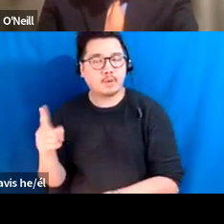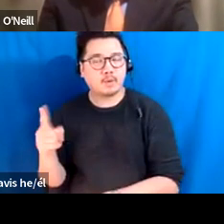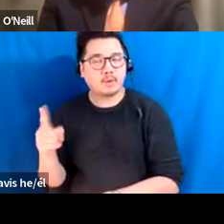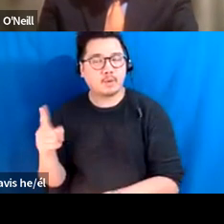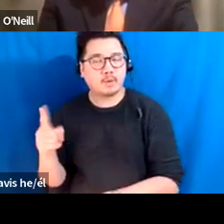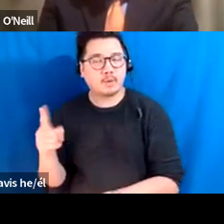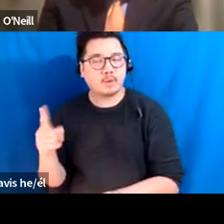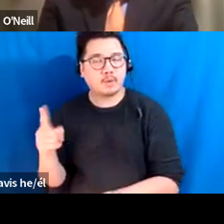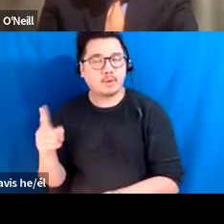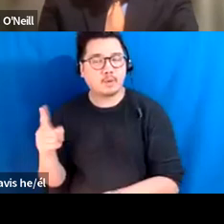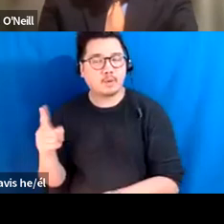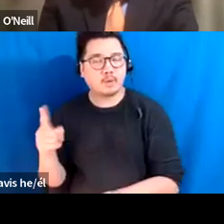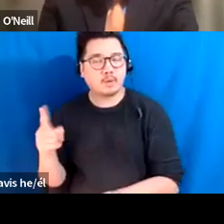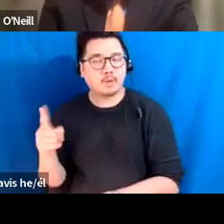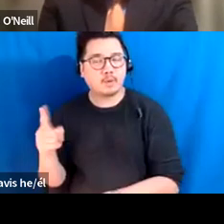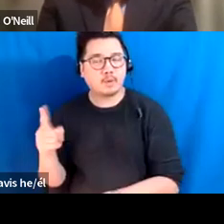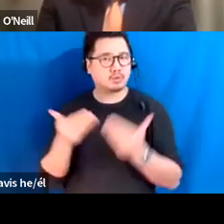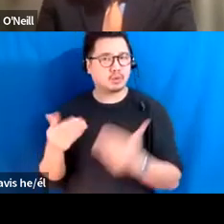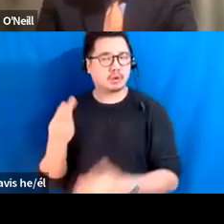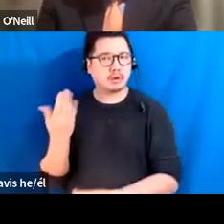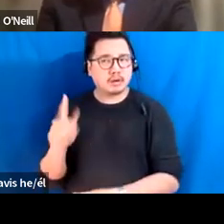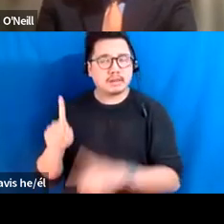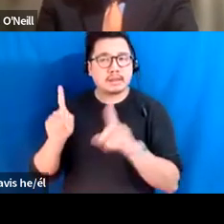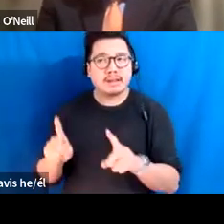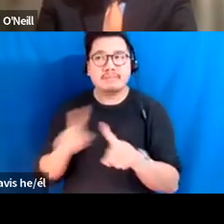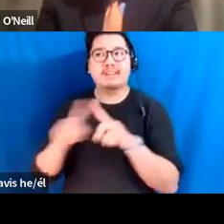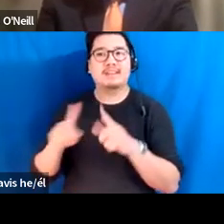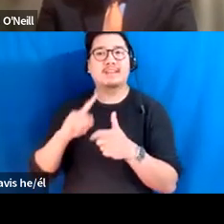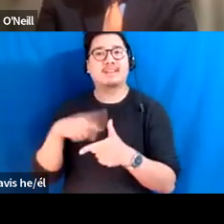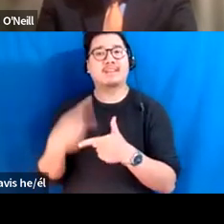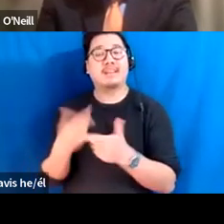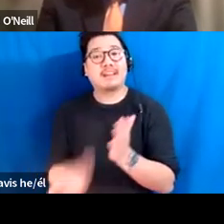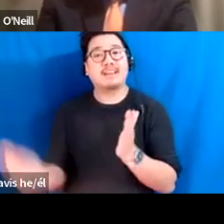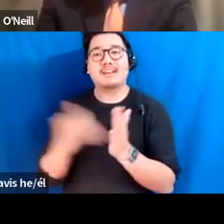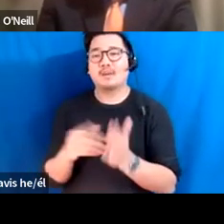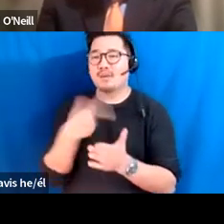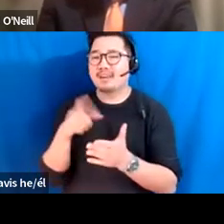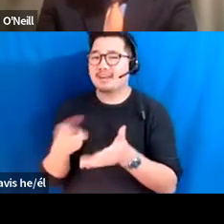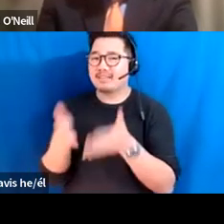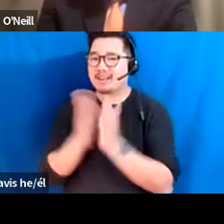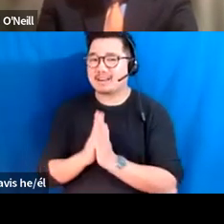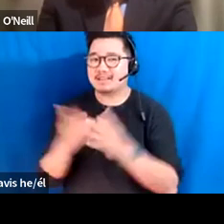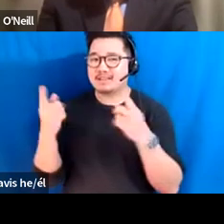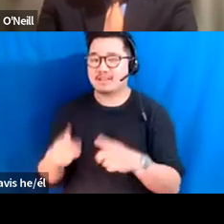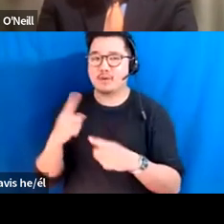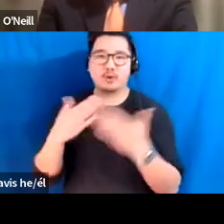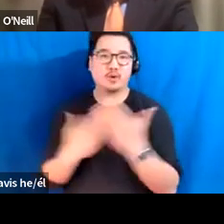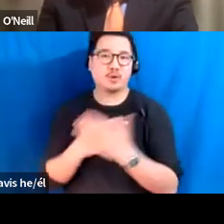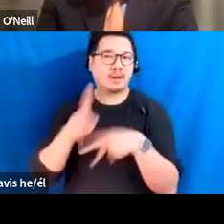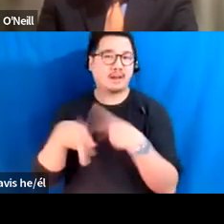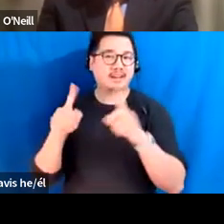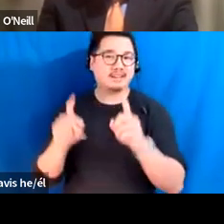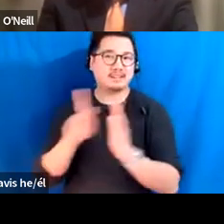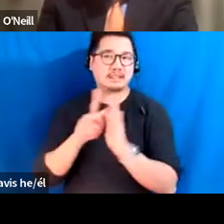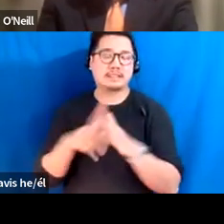over again and get families consented again on a new type of testing protocol is really